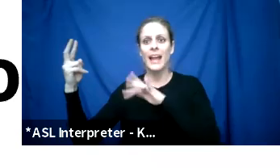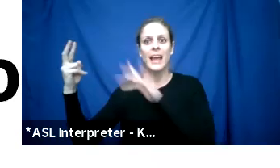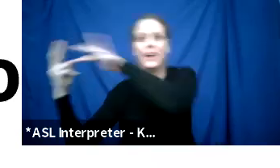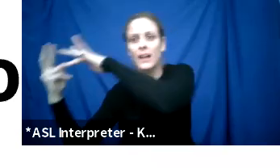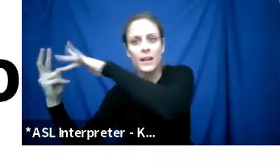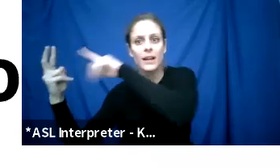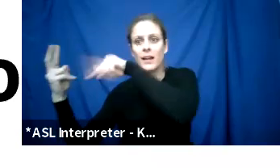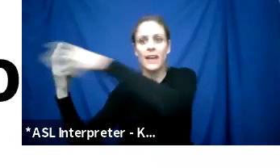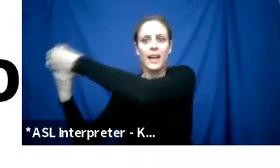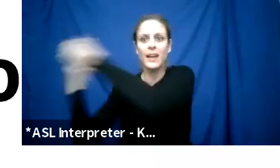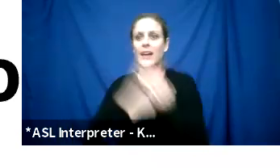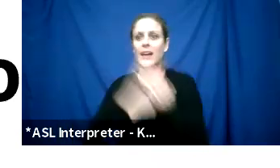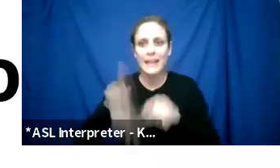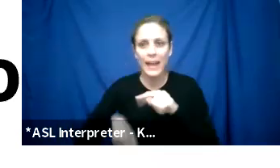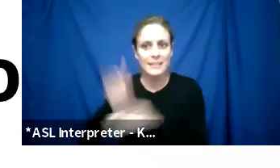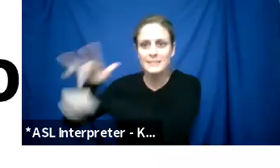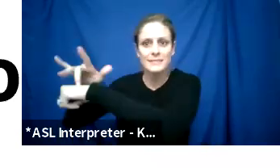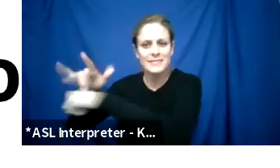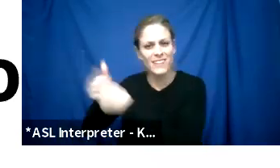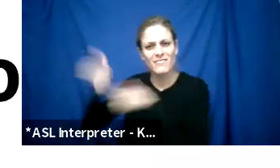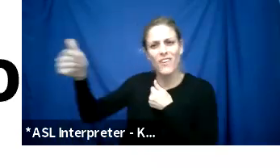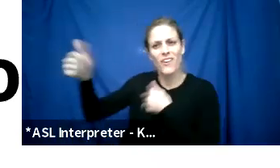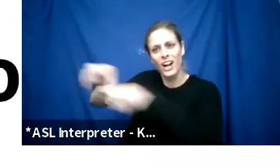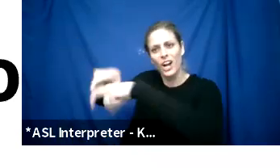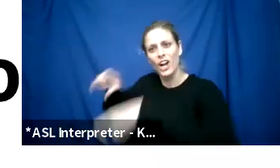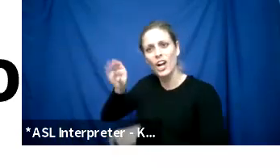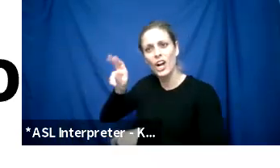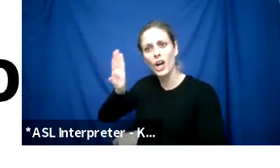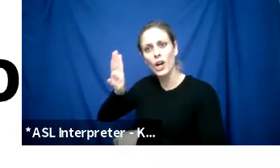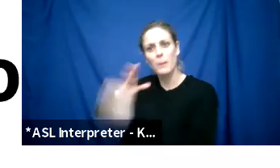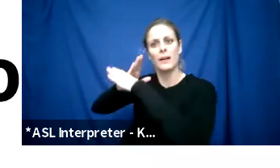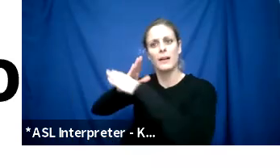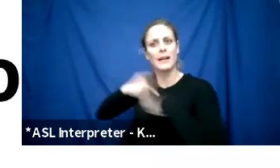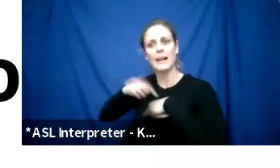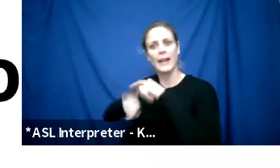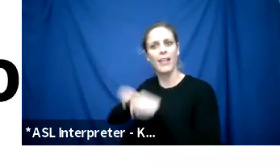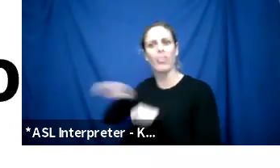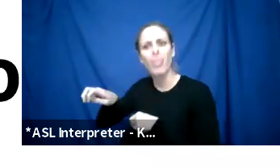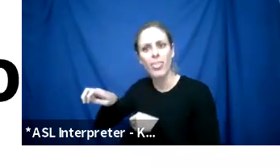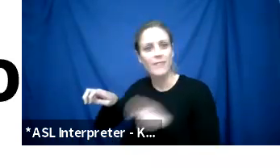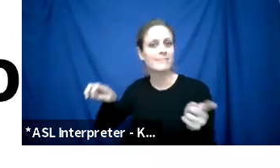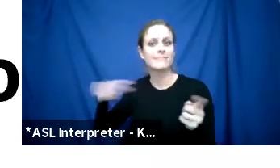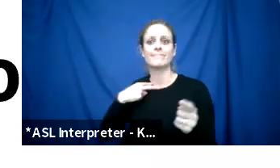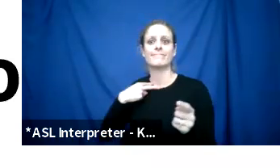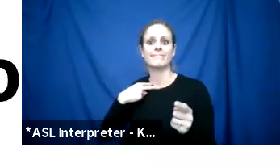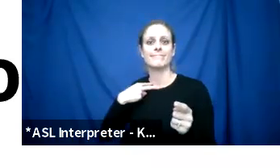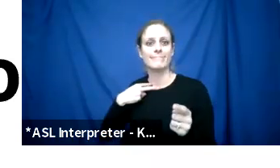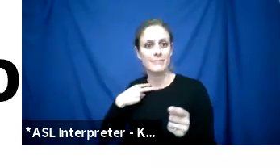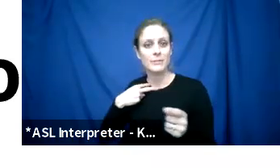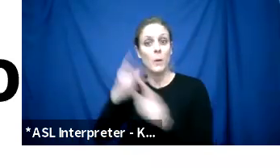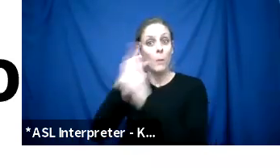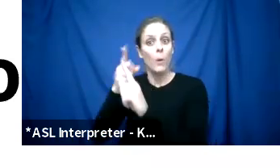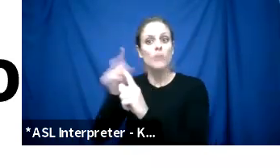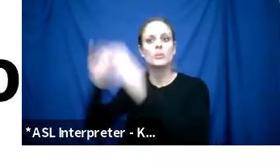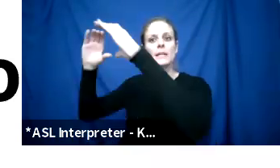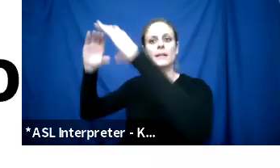advisable to address the access to EV charging stations so they'll be usable by people with disabilities. So in this case, it should have been all at the same level with the clear